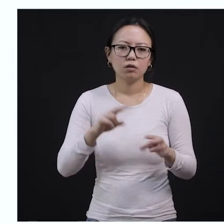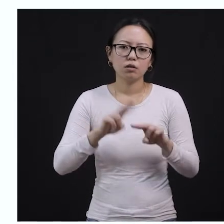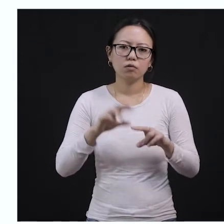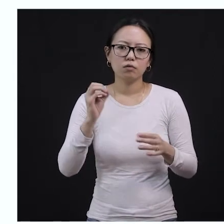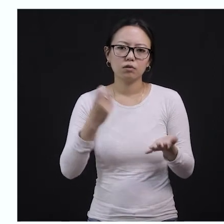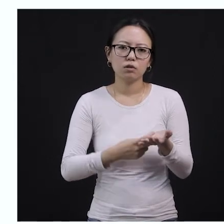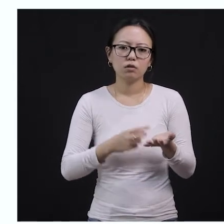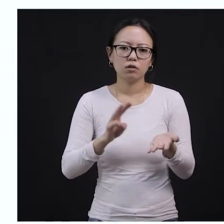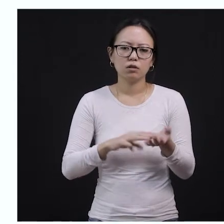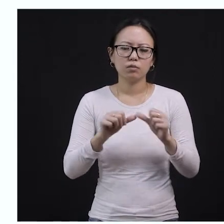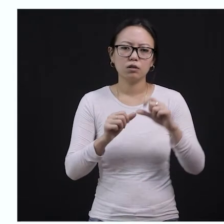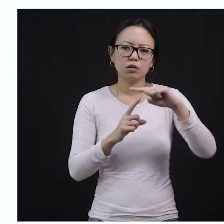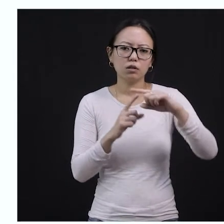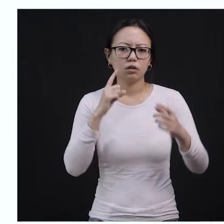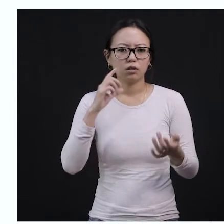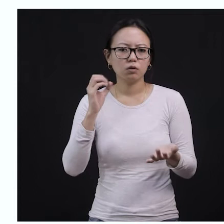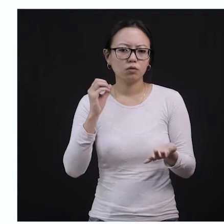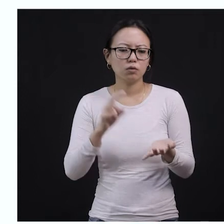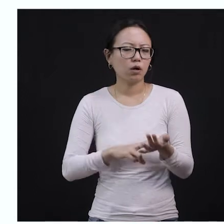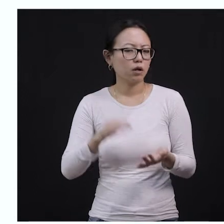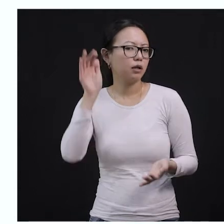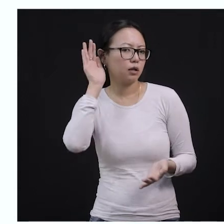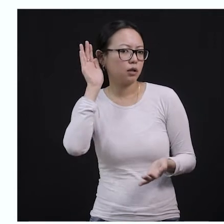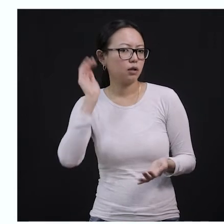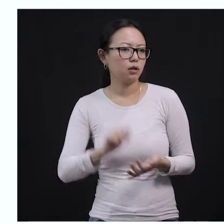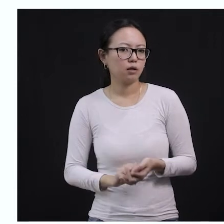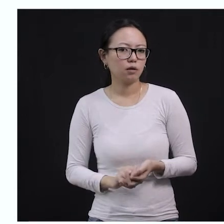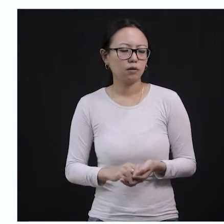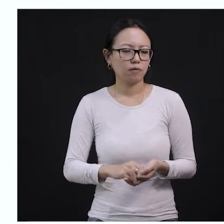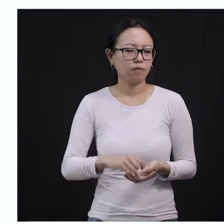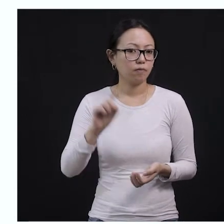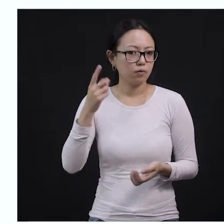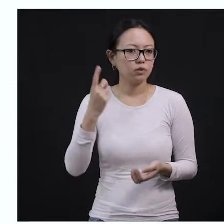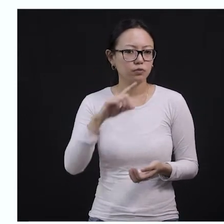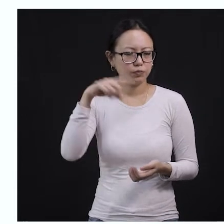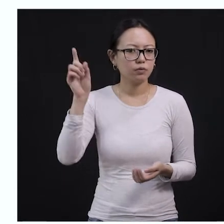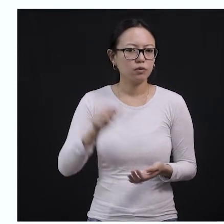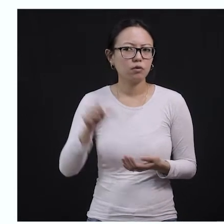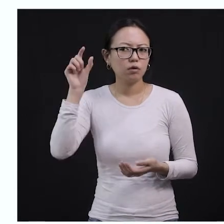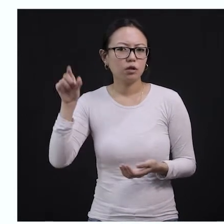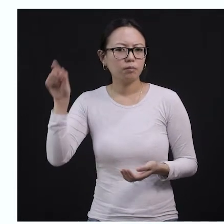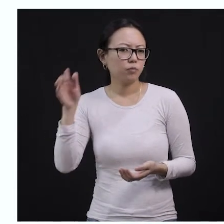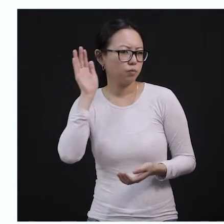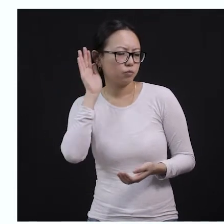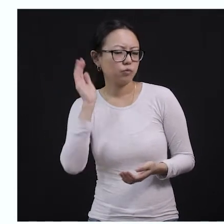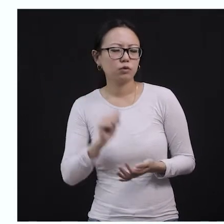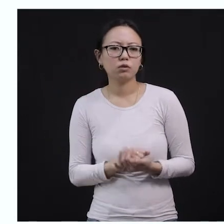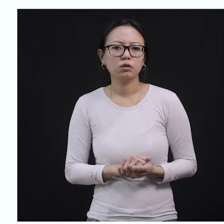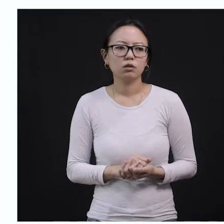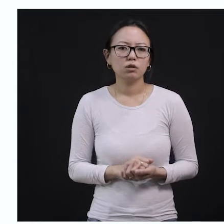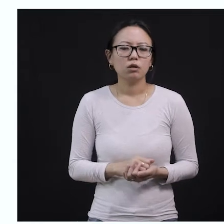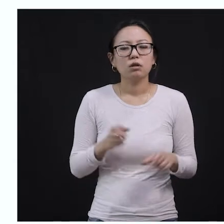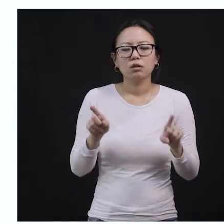We get some alarm and we get some informations from some people saying that we need to be careful. Like